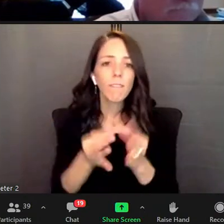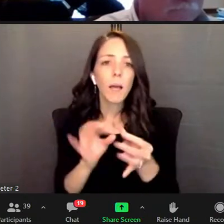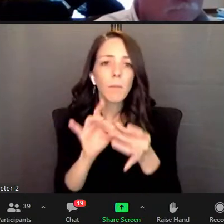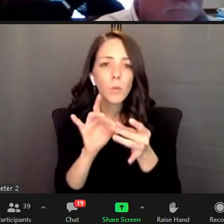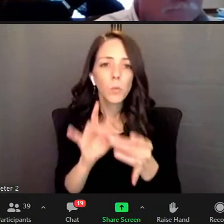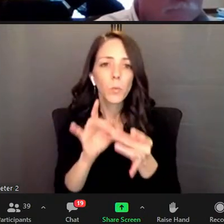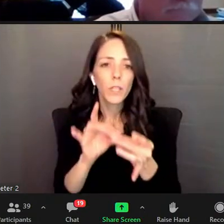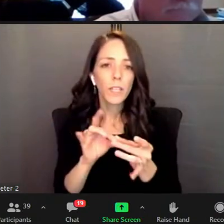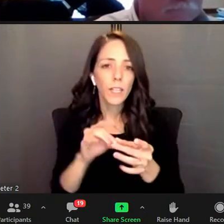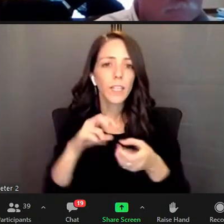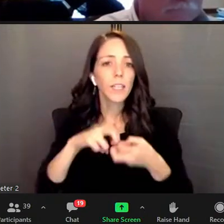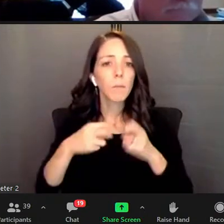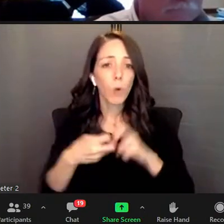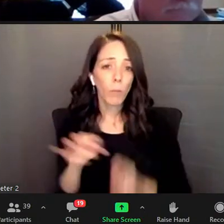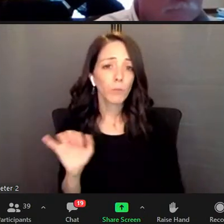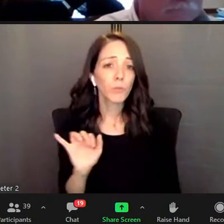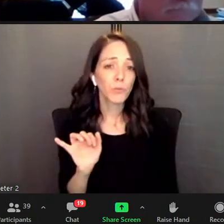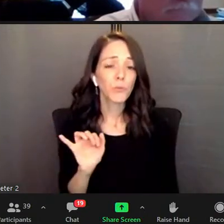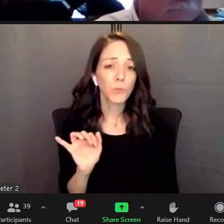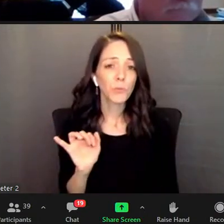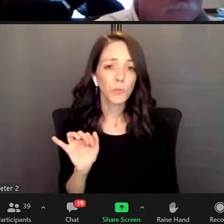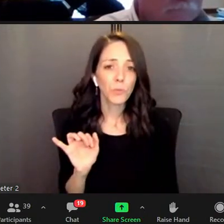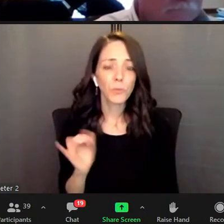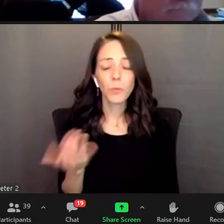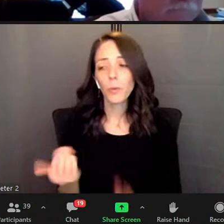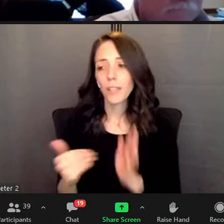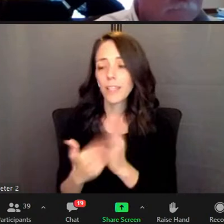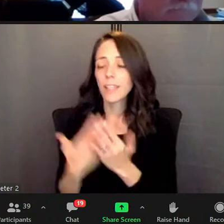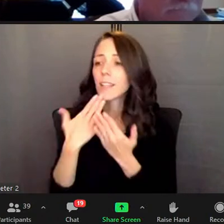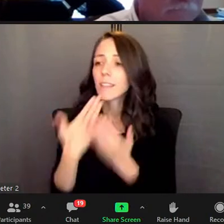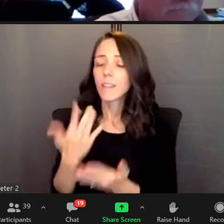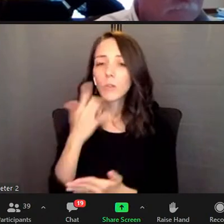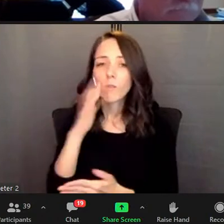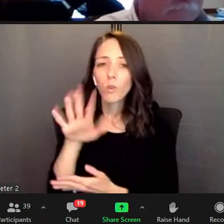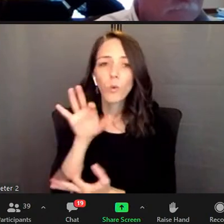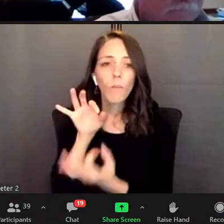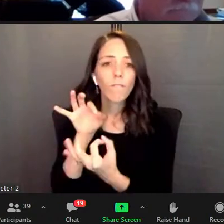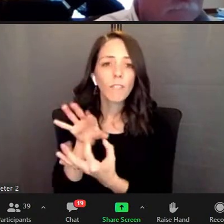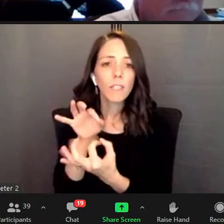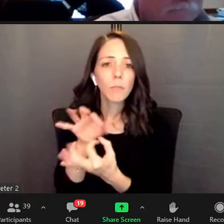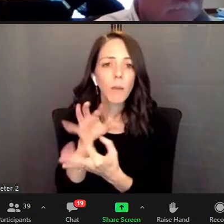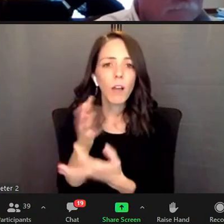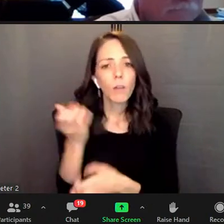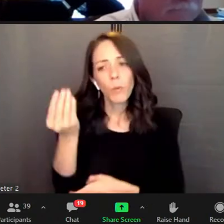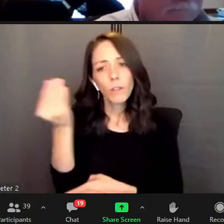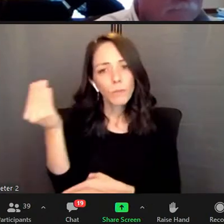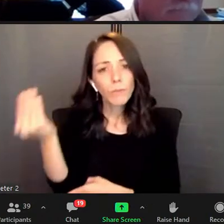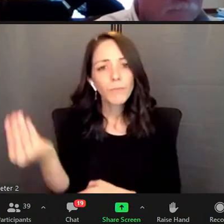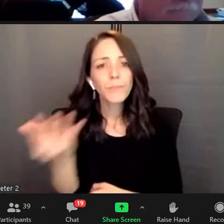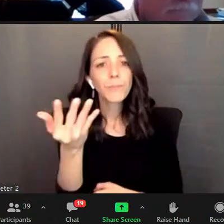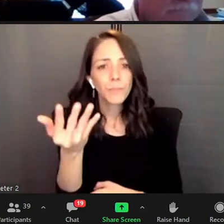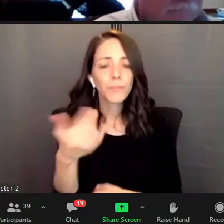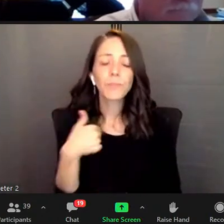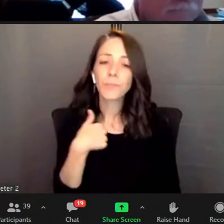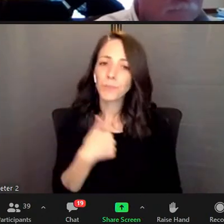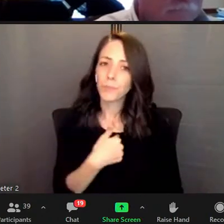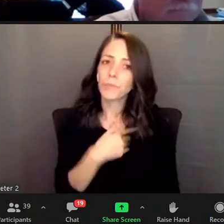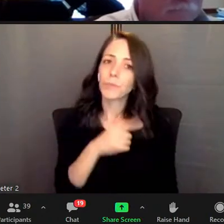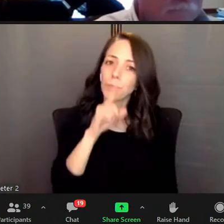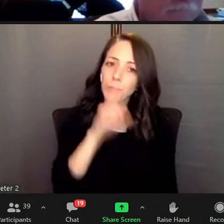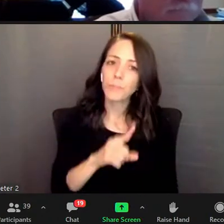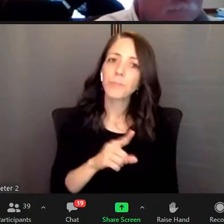this process as well. So again, Marshall, thank you for your input, but I just wanted to put that forward that we as